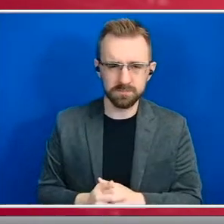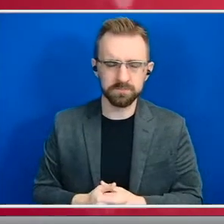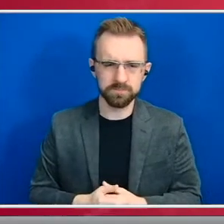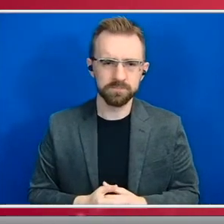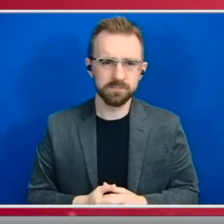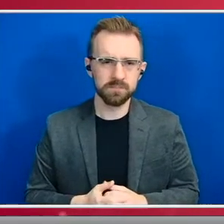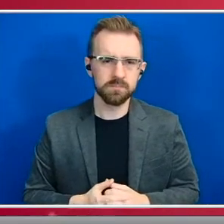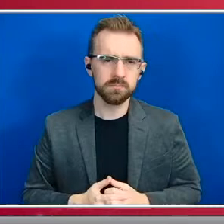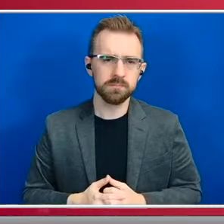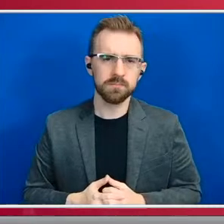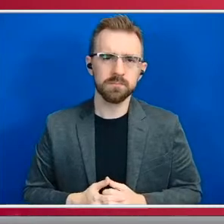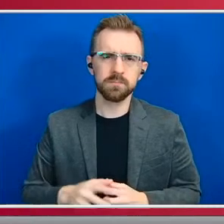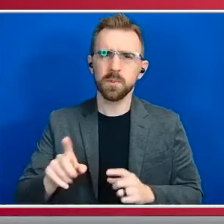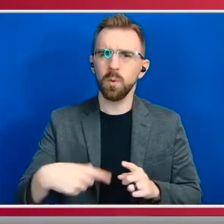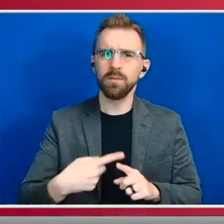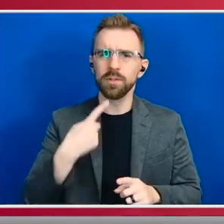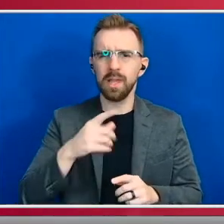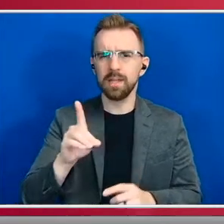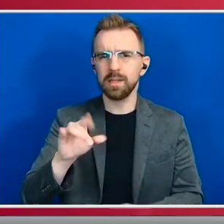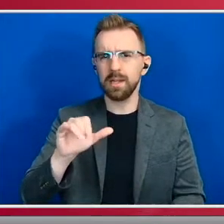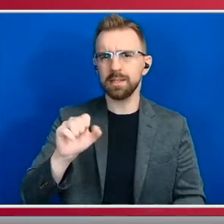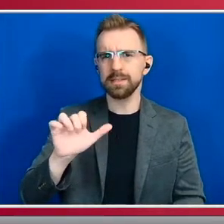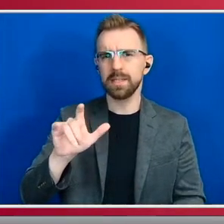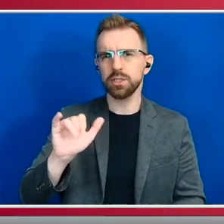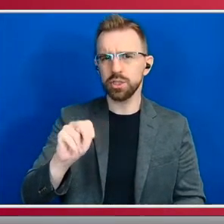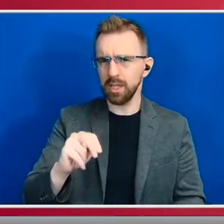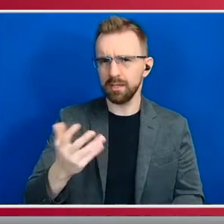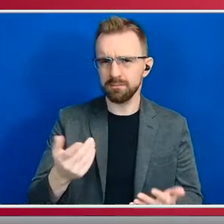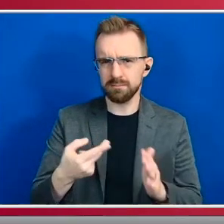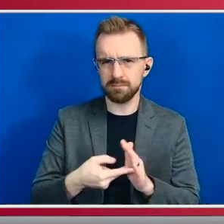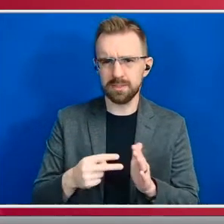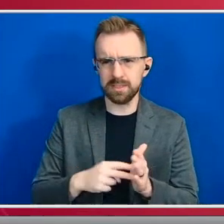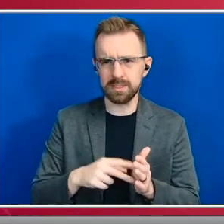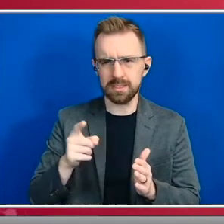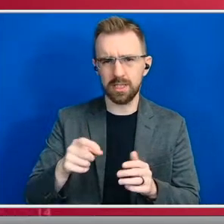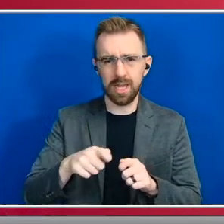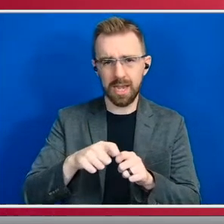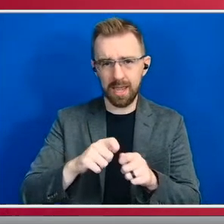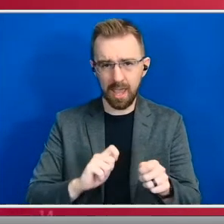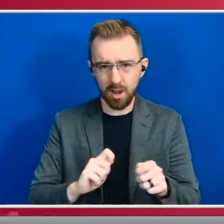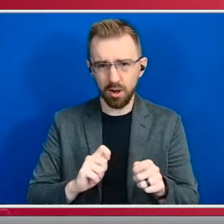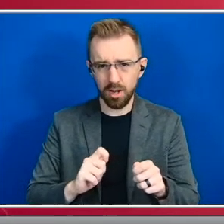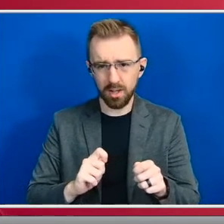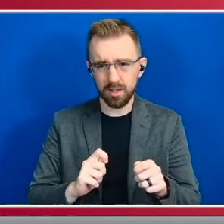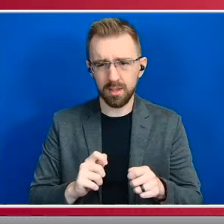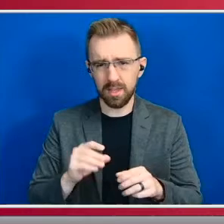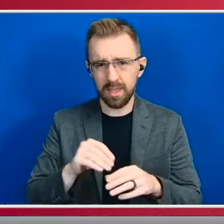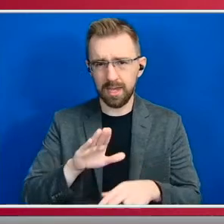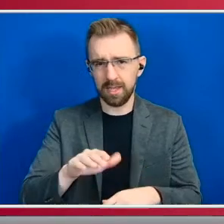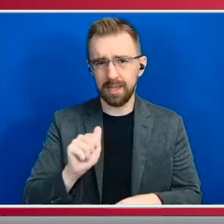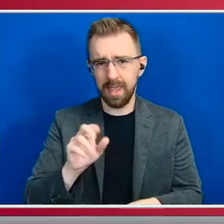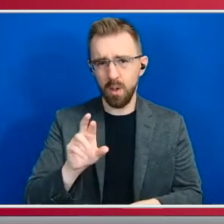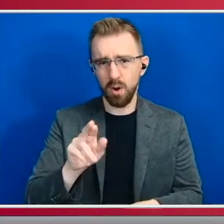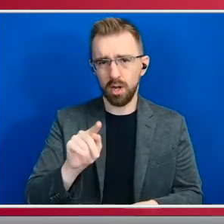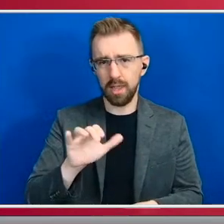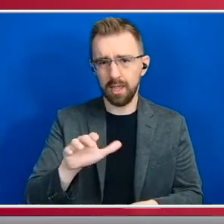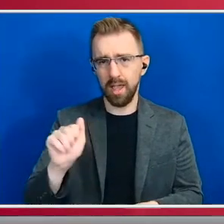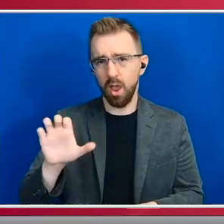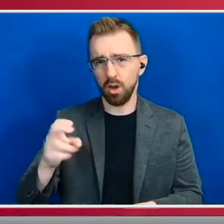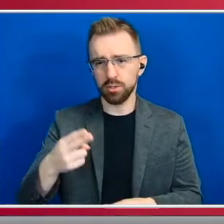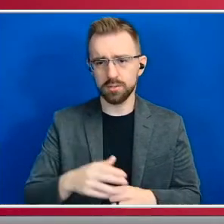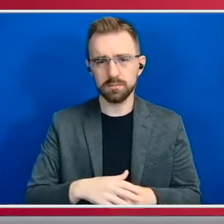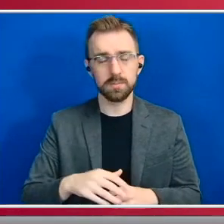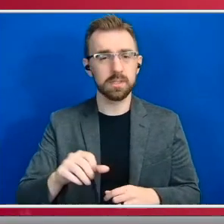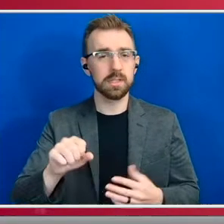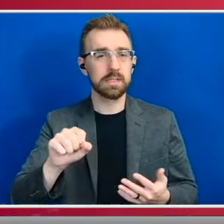When you say dissection, does that mean there's a tear in his aortic arch? Yes, and